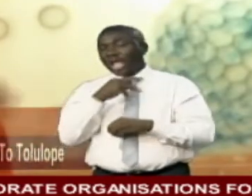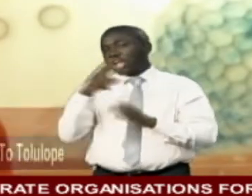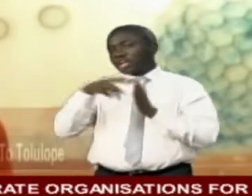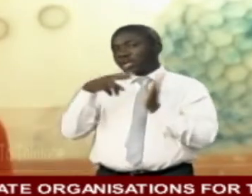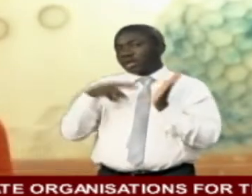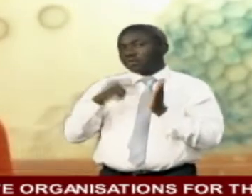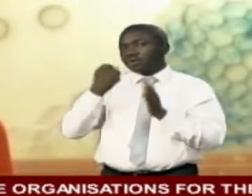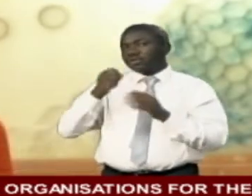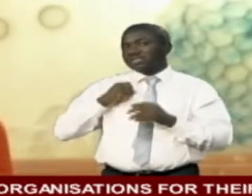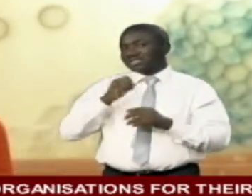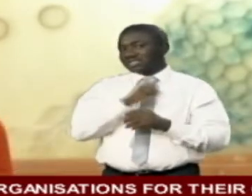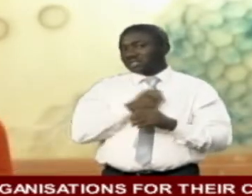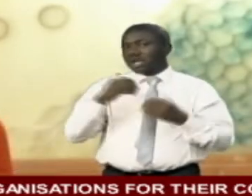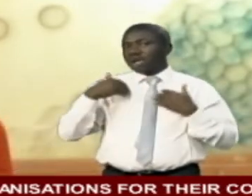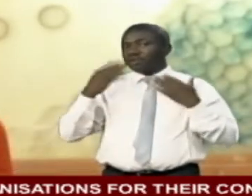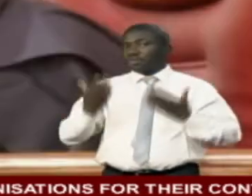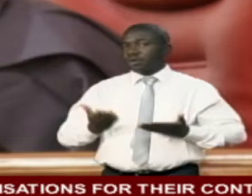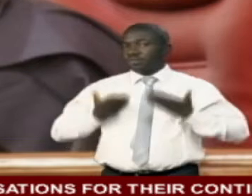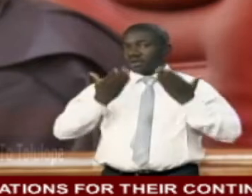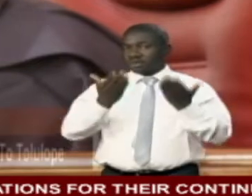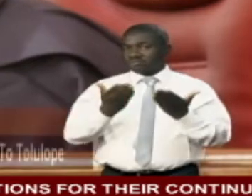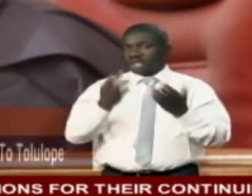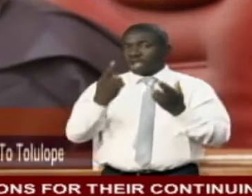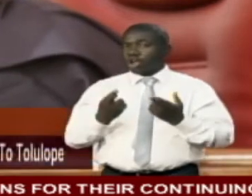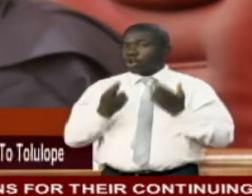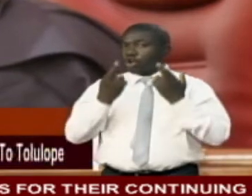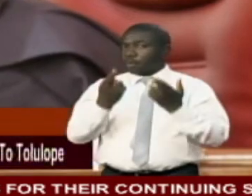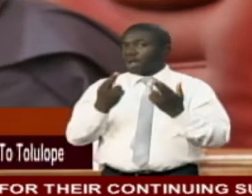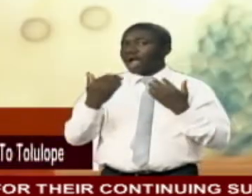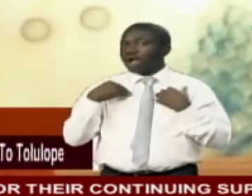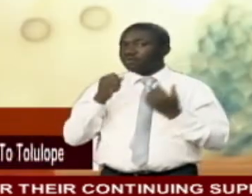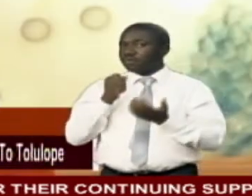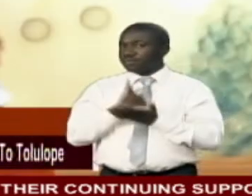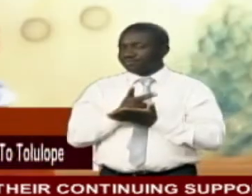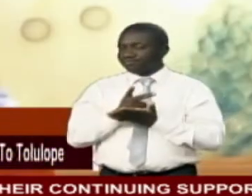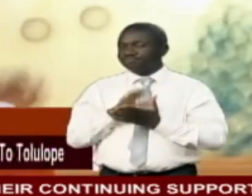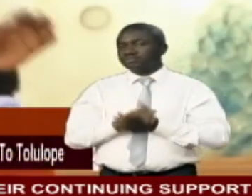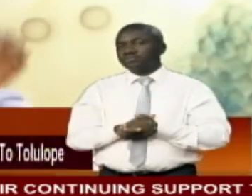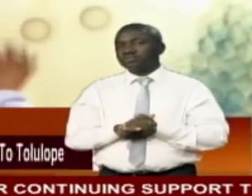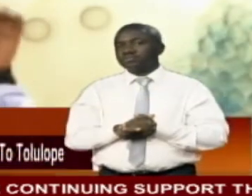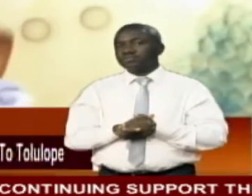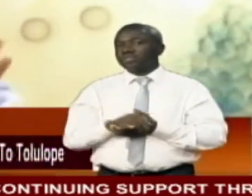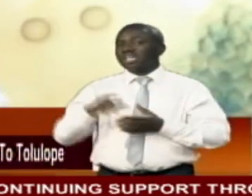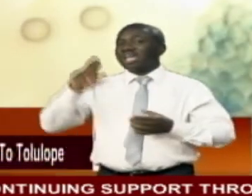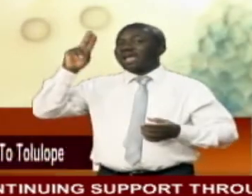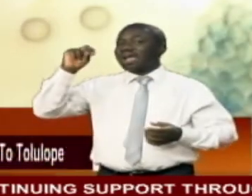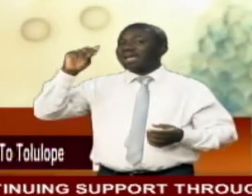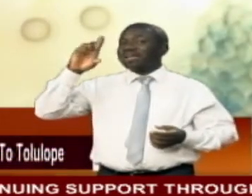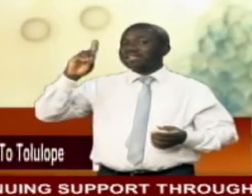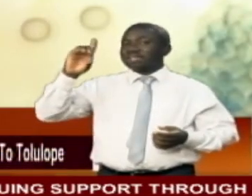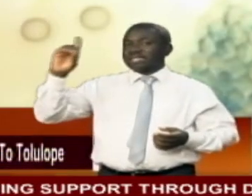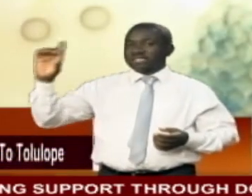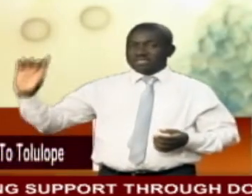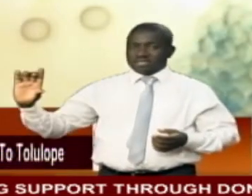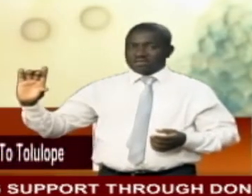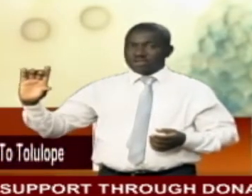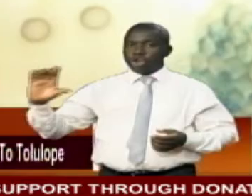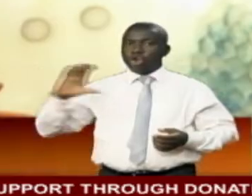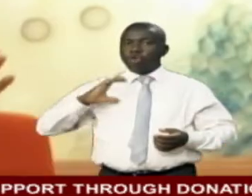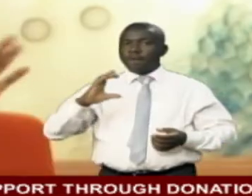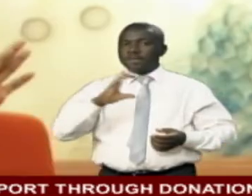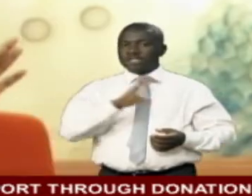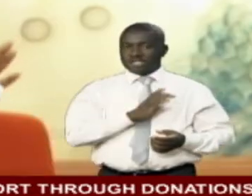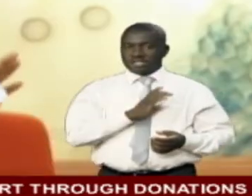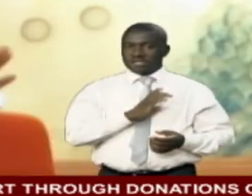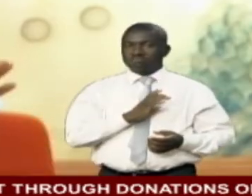hoc Committee has been presented and its recommendations approved. The NDDC Interim Management Committee should